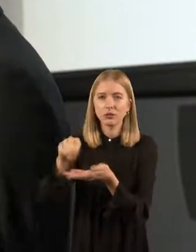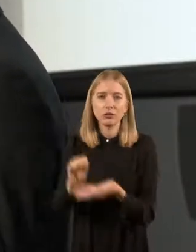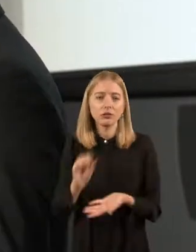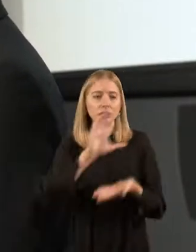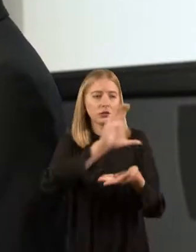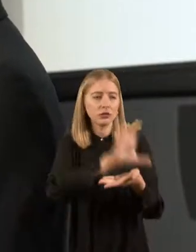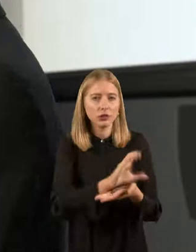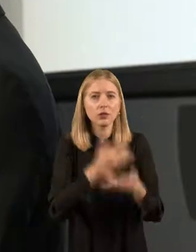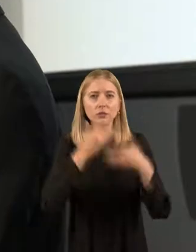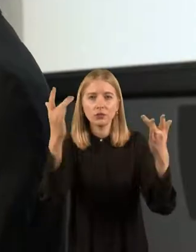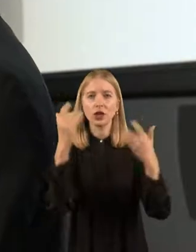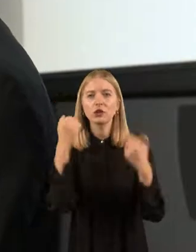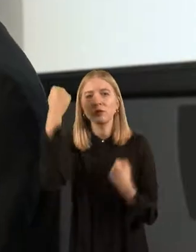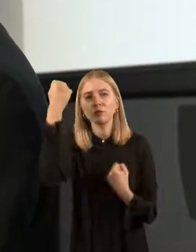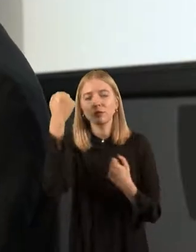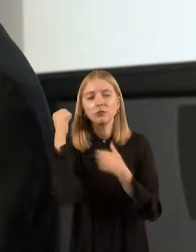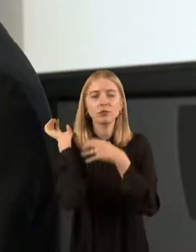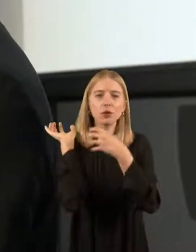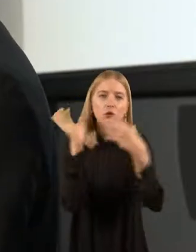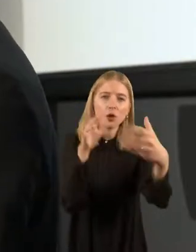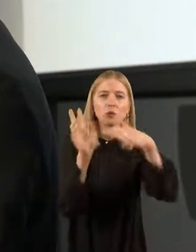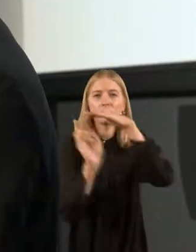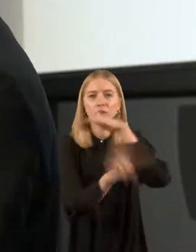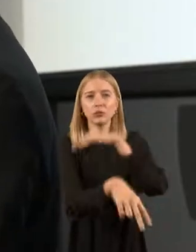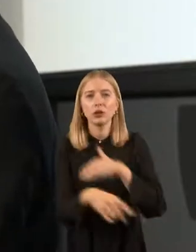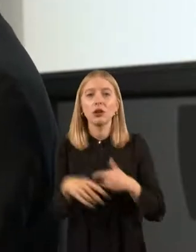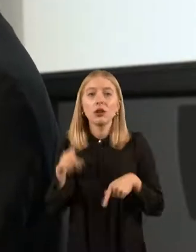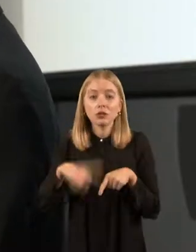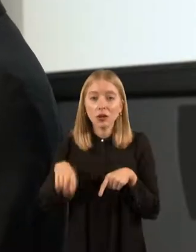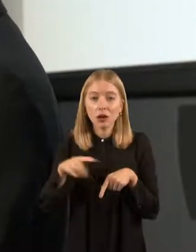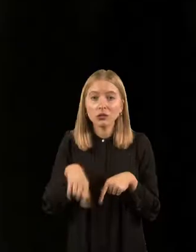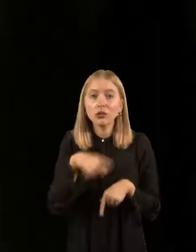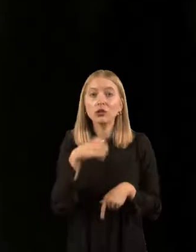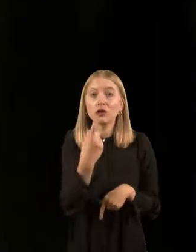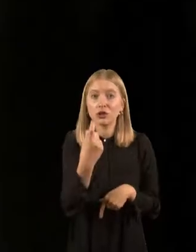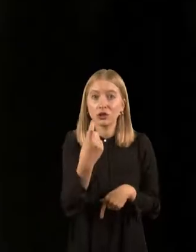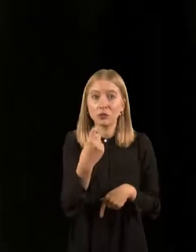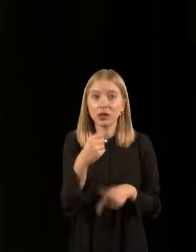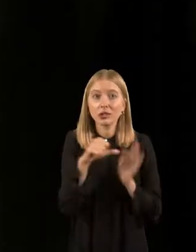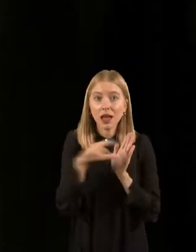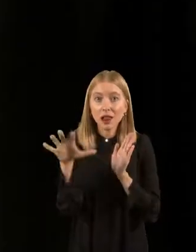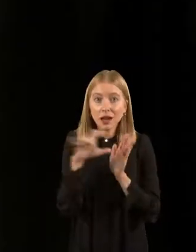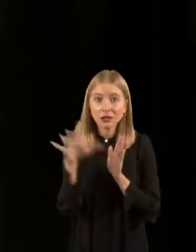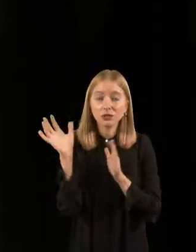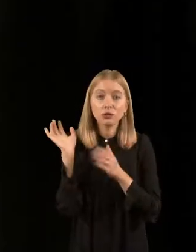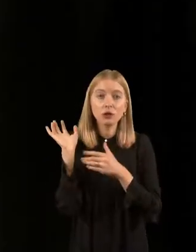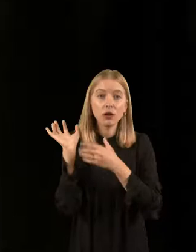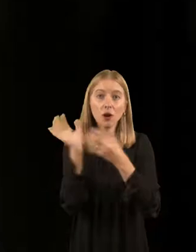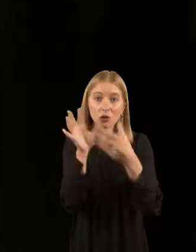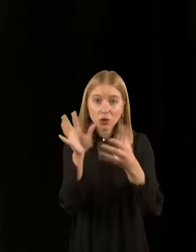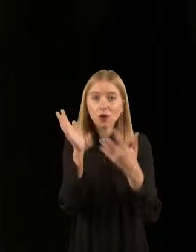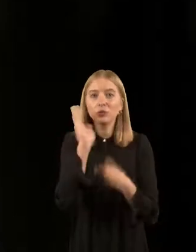we are investing into public transport, and we will